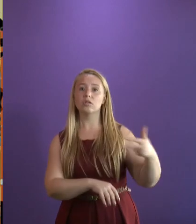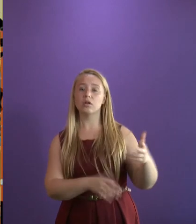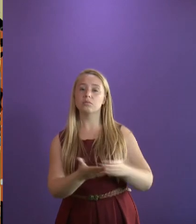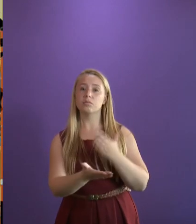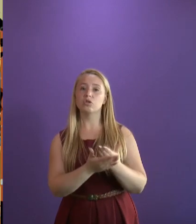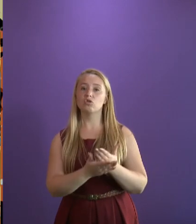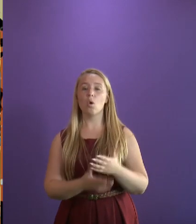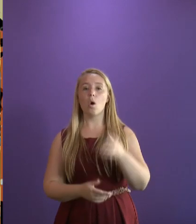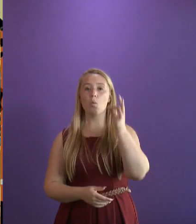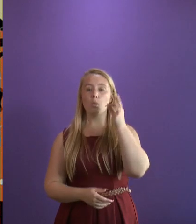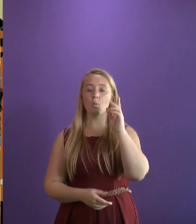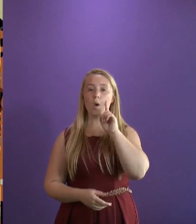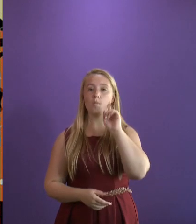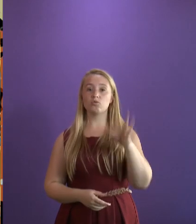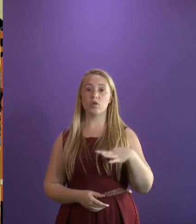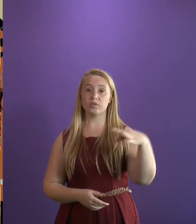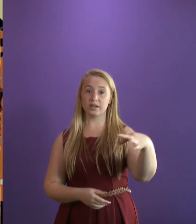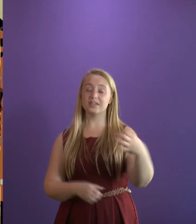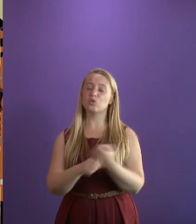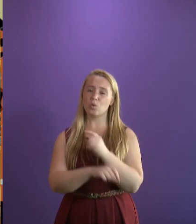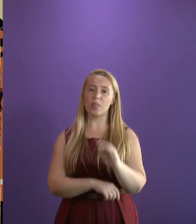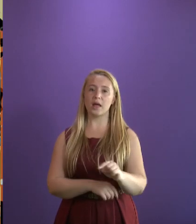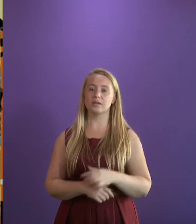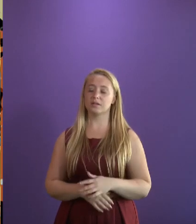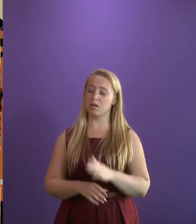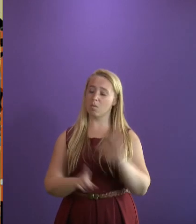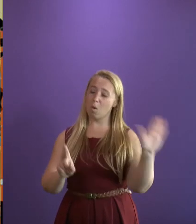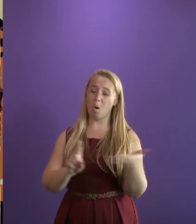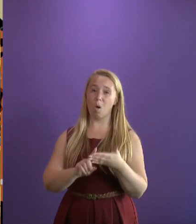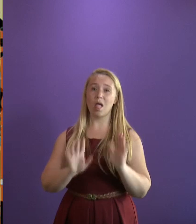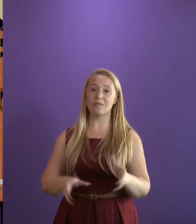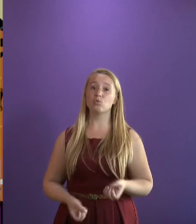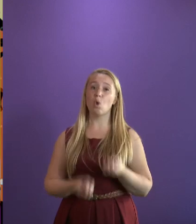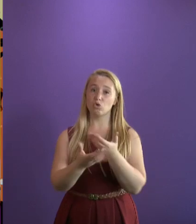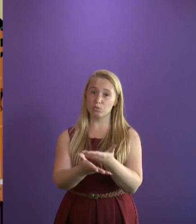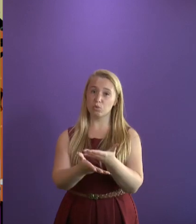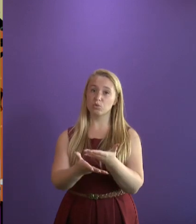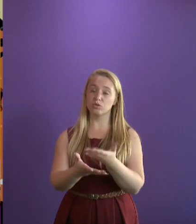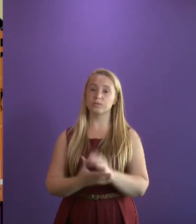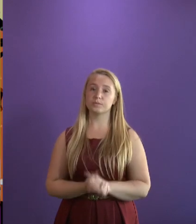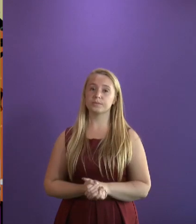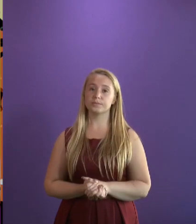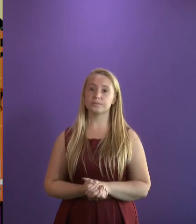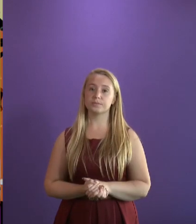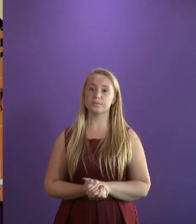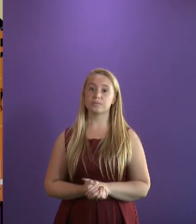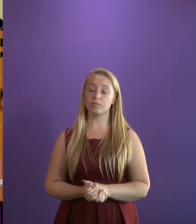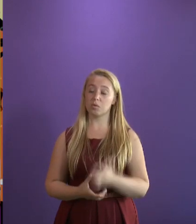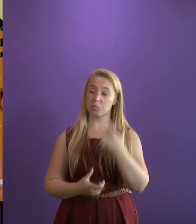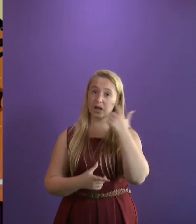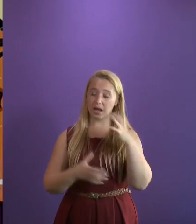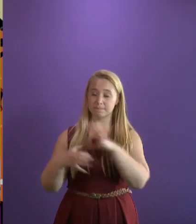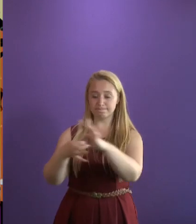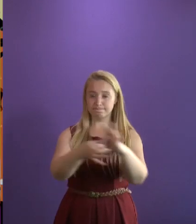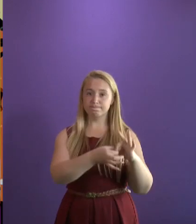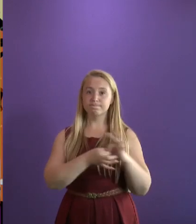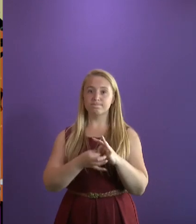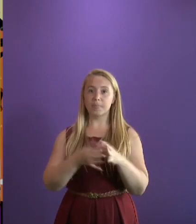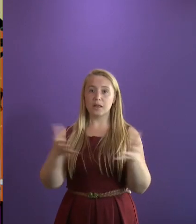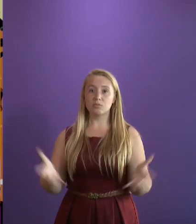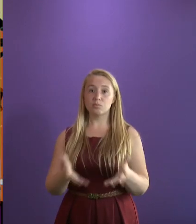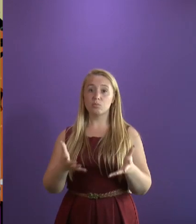that. The contribution of all of us is needed. We can all work together to promote the difference that